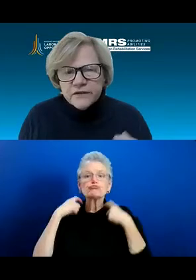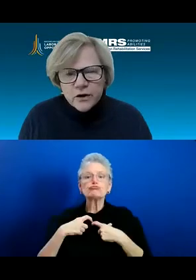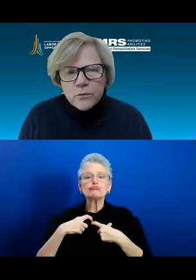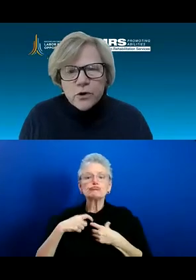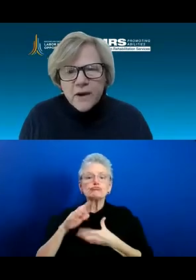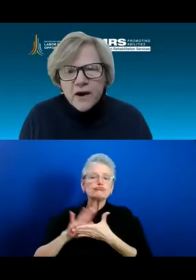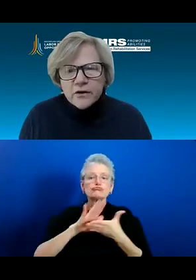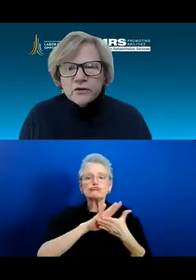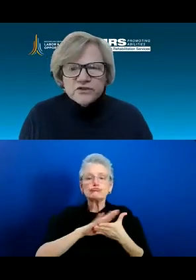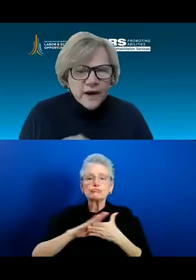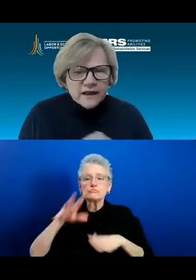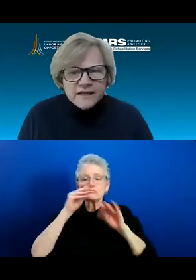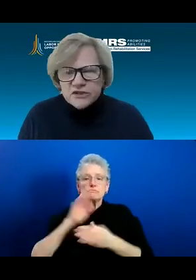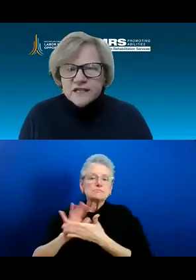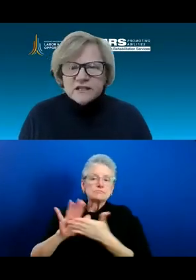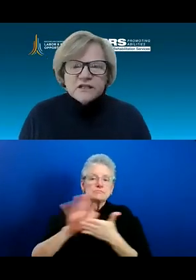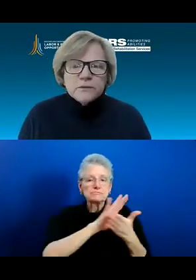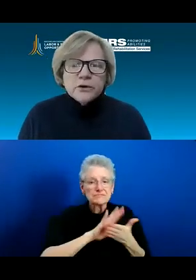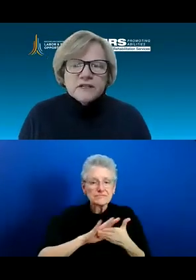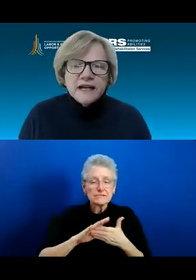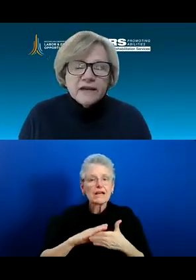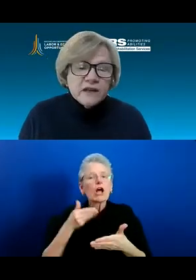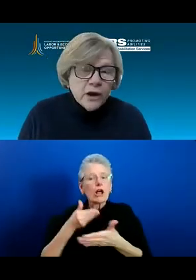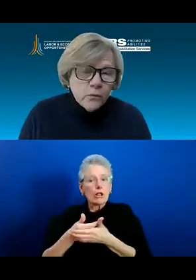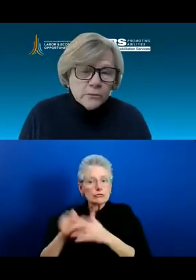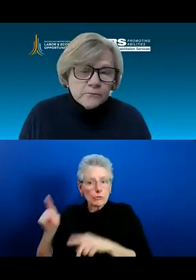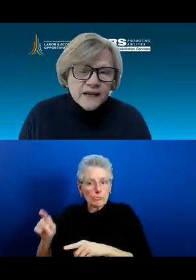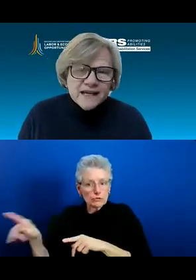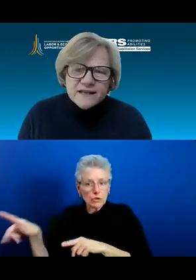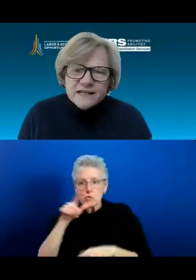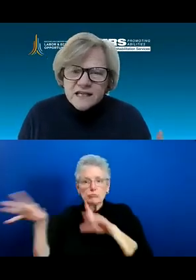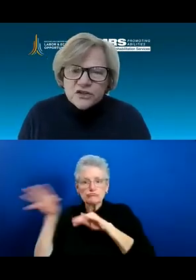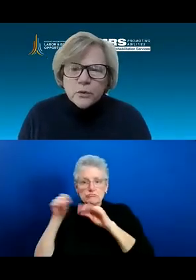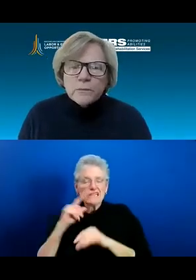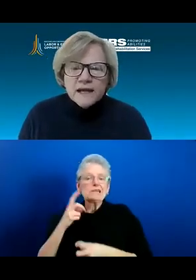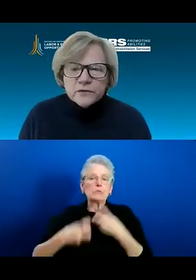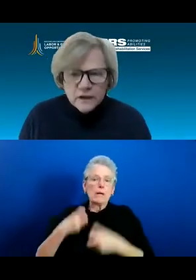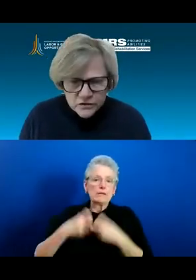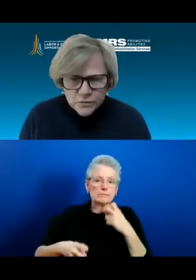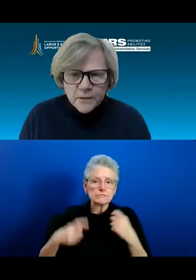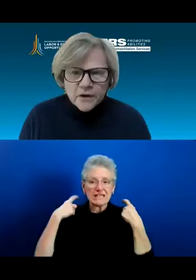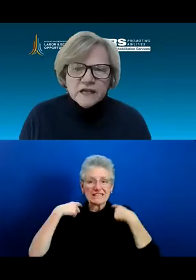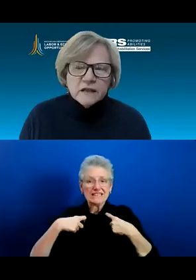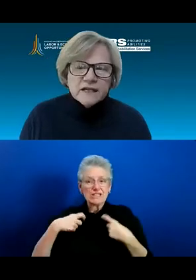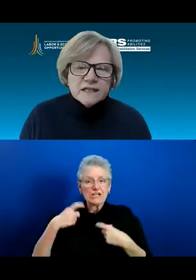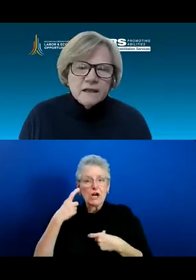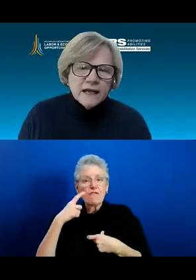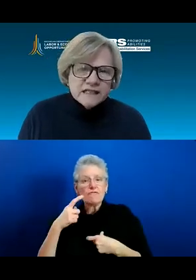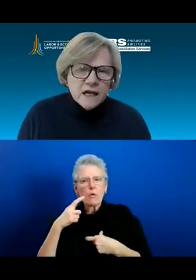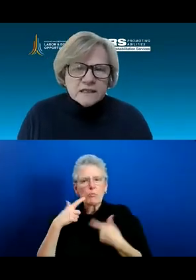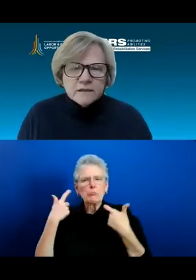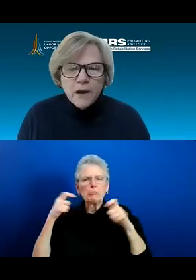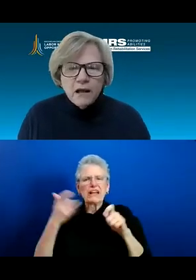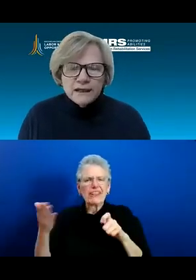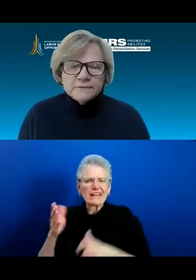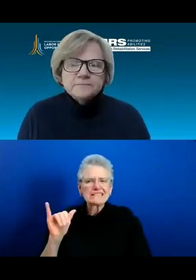presence of airborne particles directly adjacent to the person having the problem. These tend to work best for larger particulates like